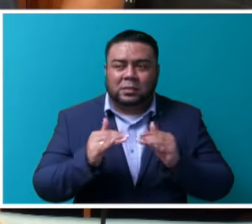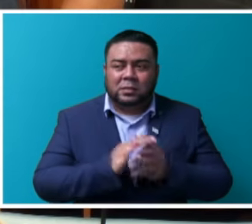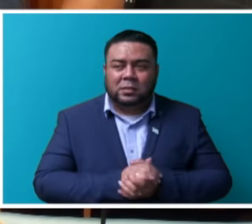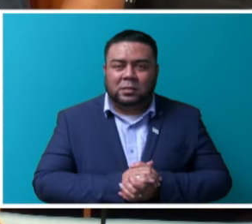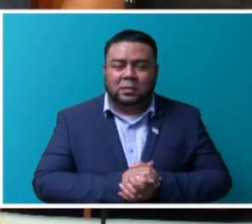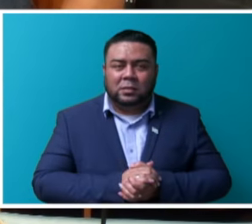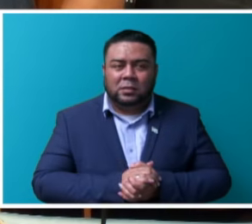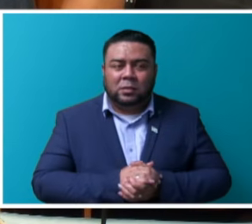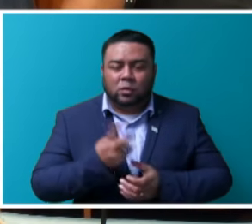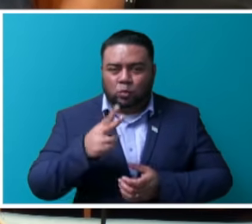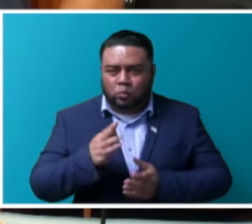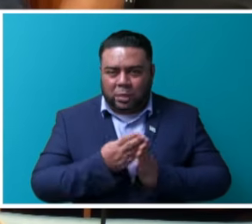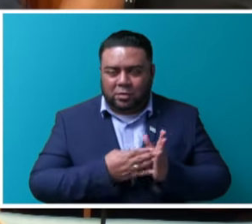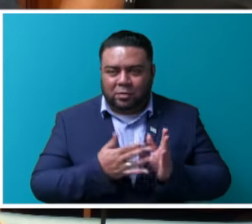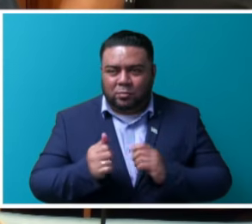Amendment Bill 2025.